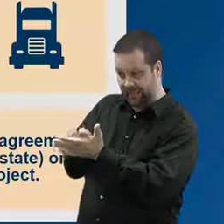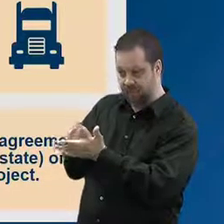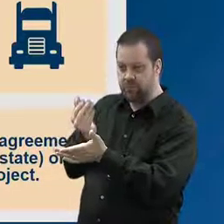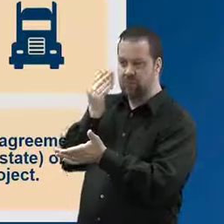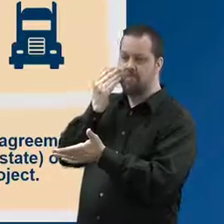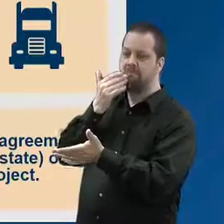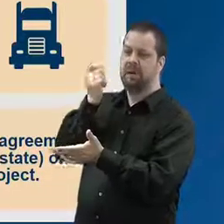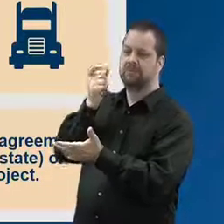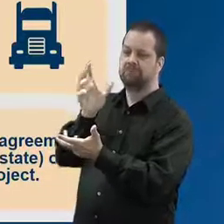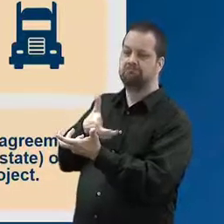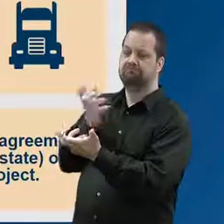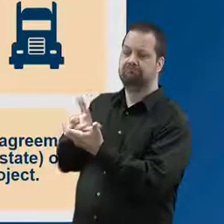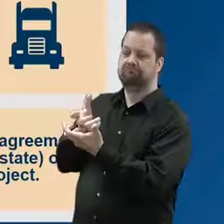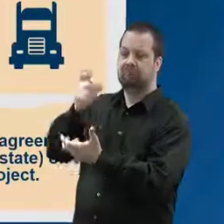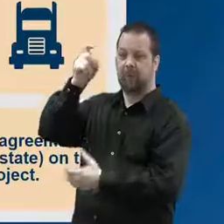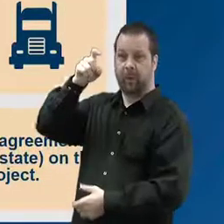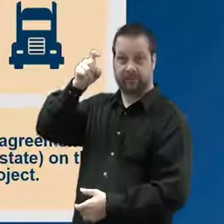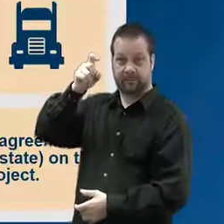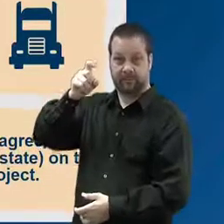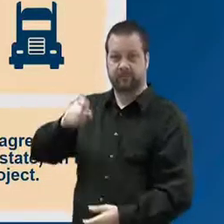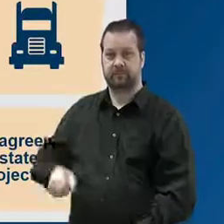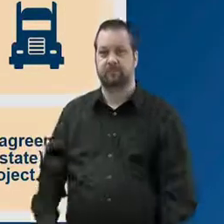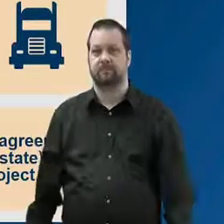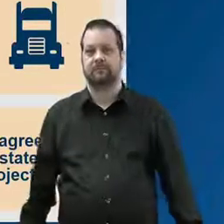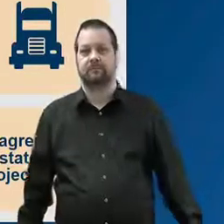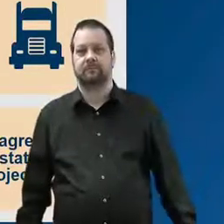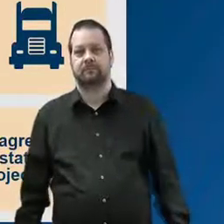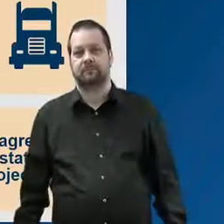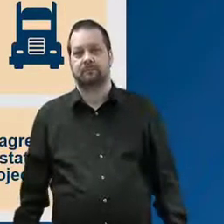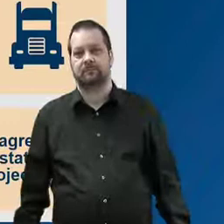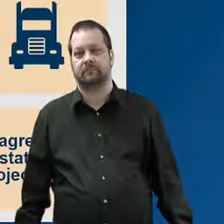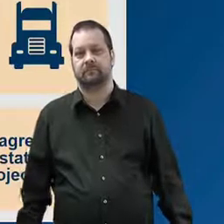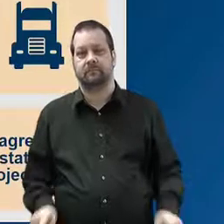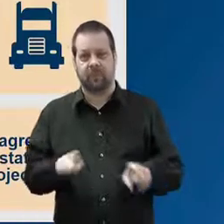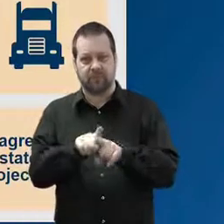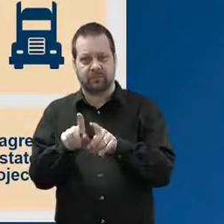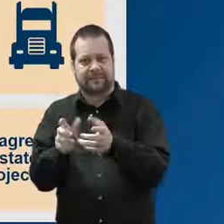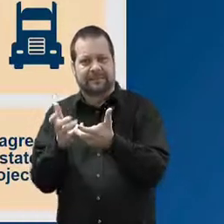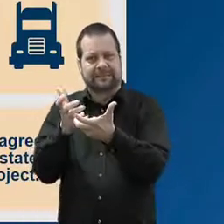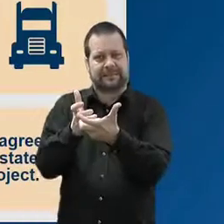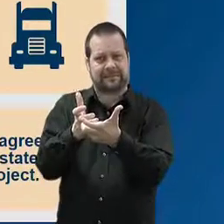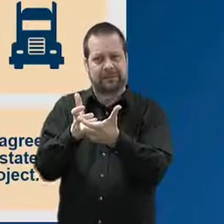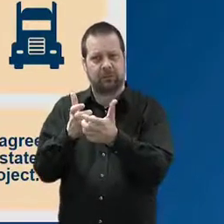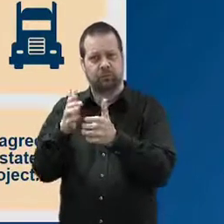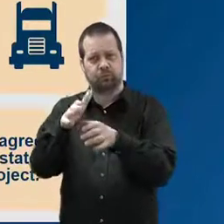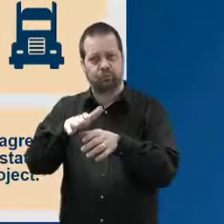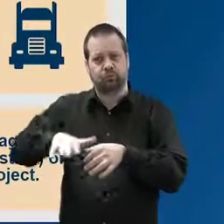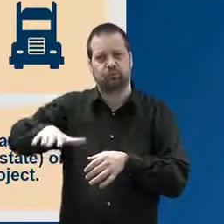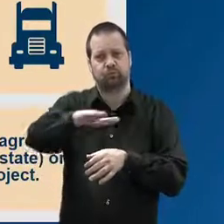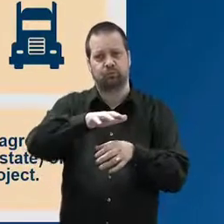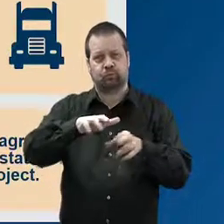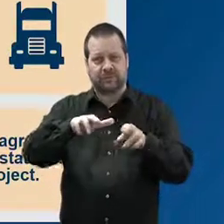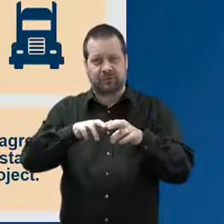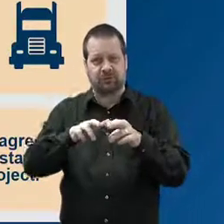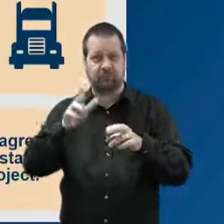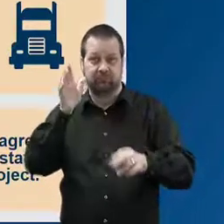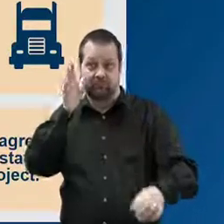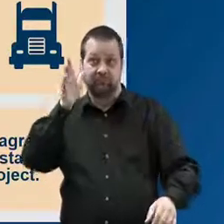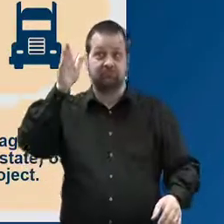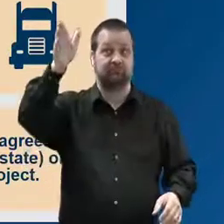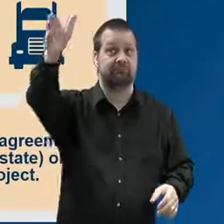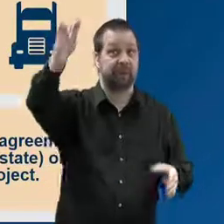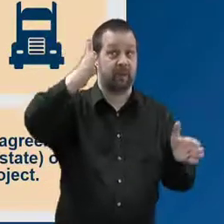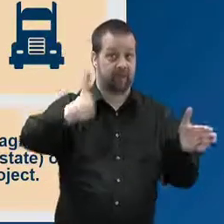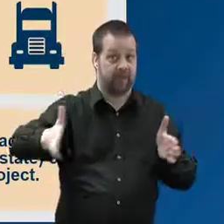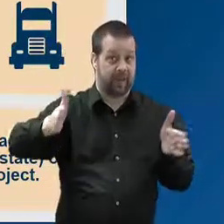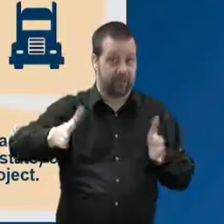also expected to be consistent with the projects and objectives included in the regional long-range transportation plans to ensure that all agencies